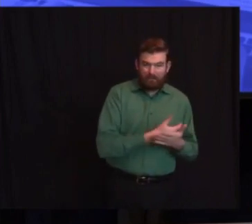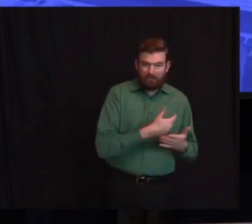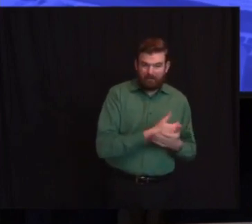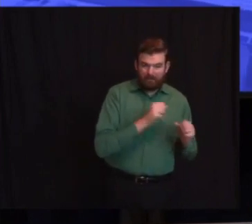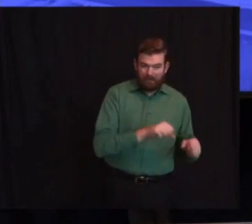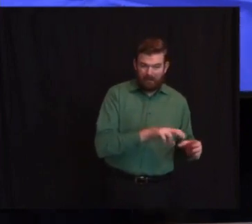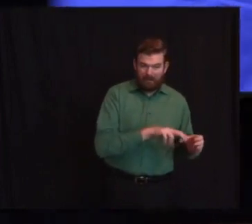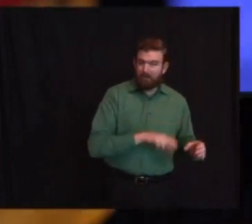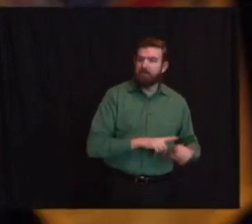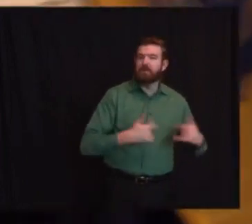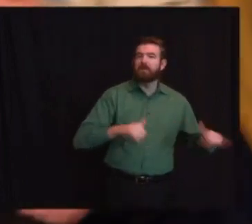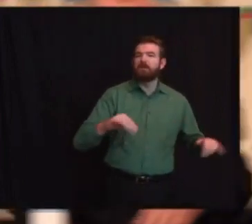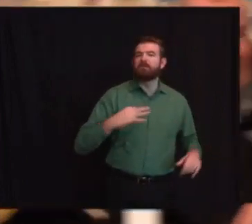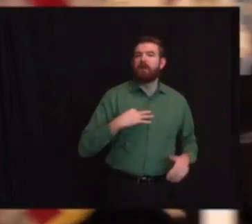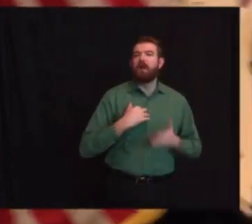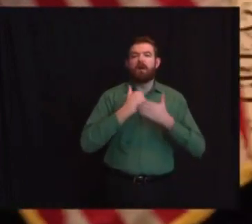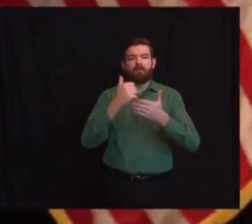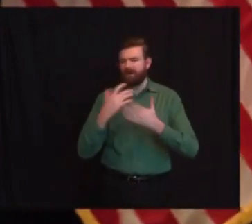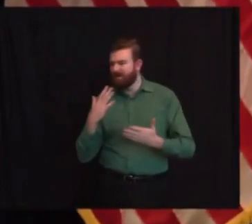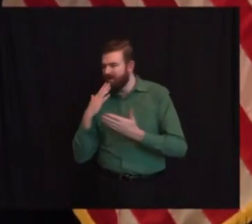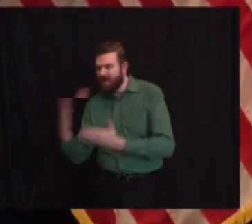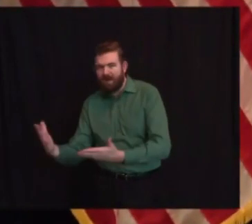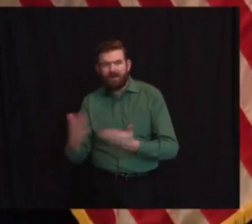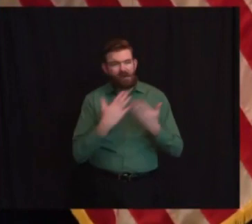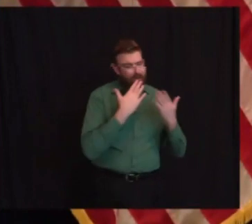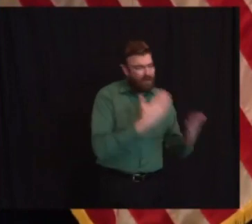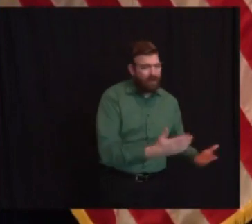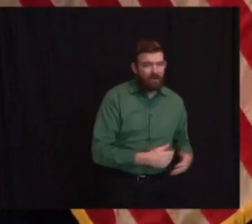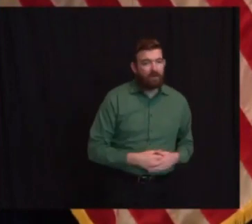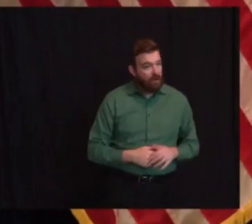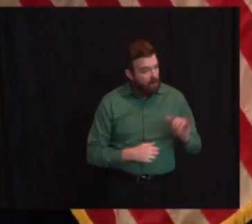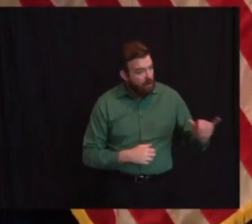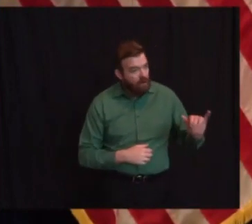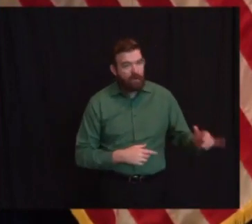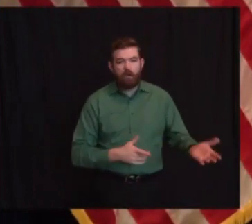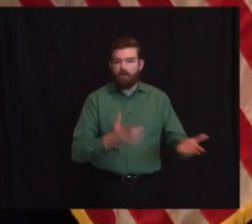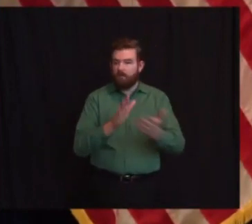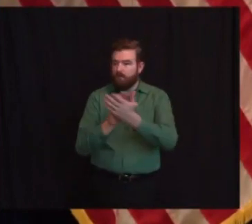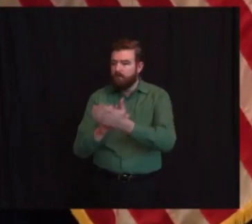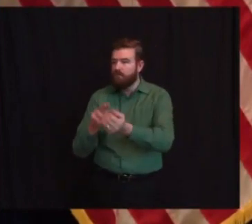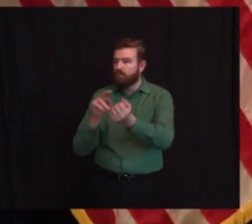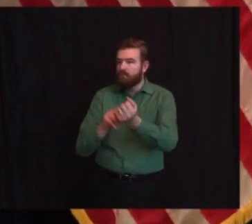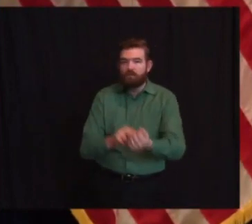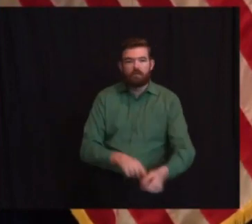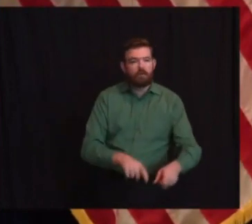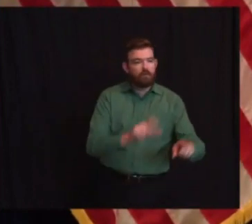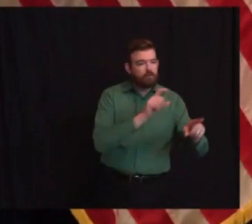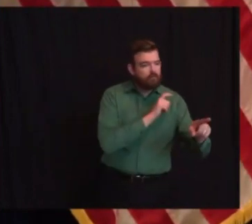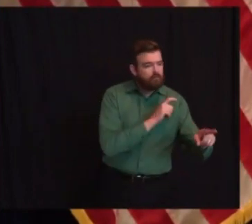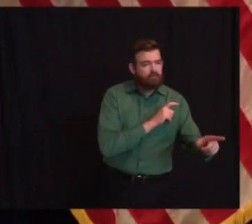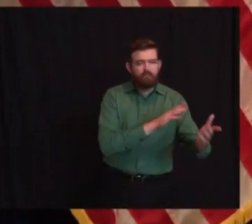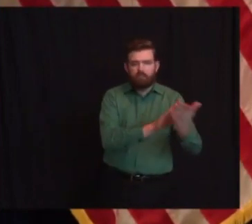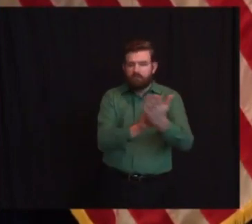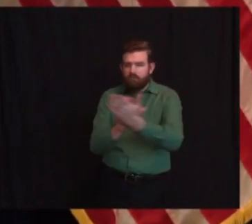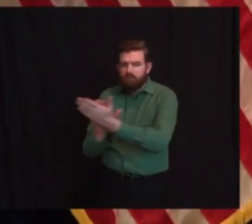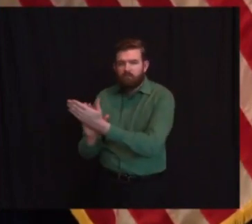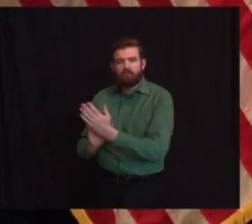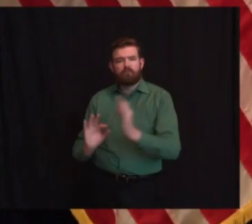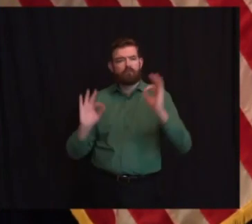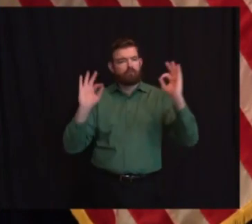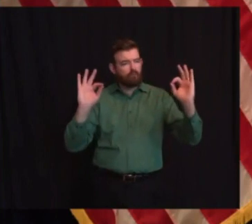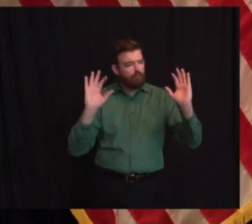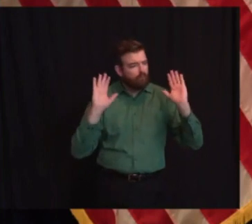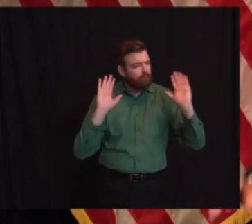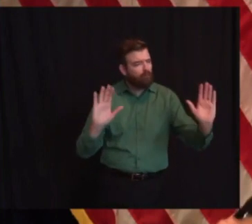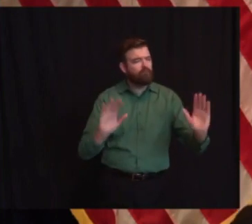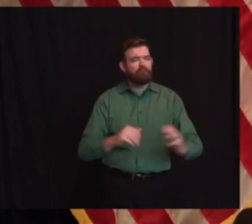Governor. That's great, Pat. And here's to nurses, here's to troopers, and you've got them both under your roof, so bless you.